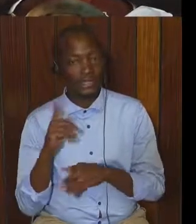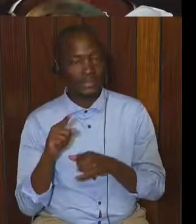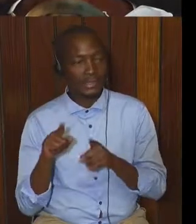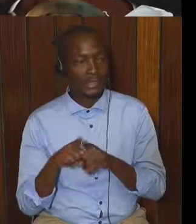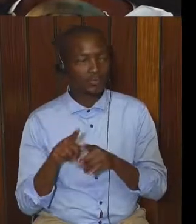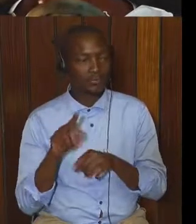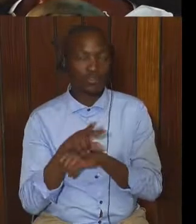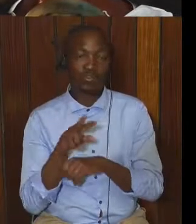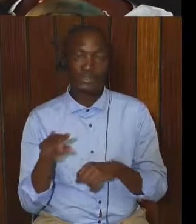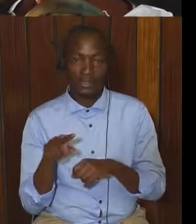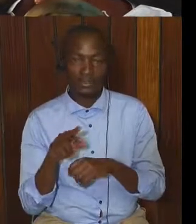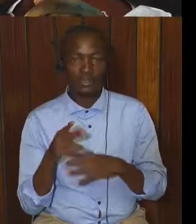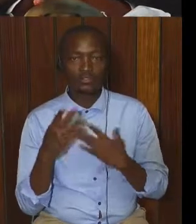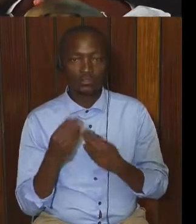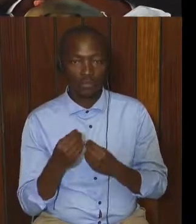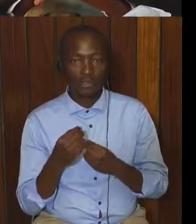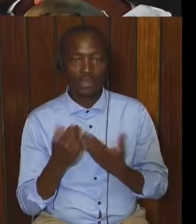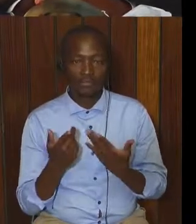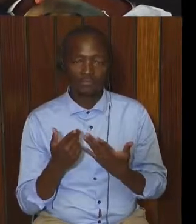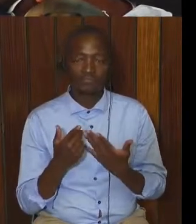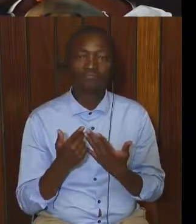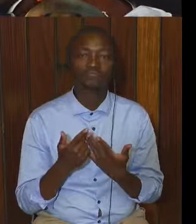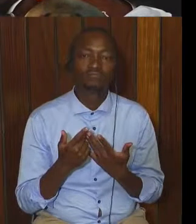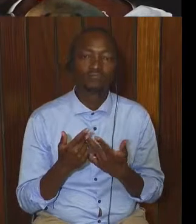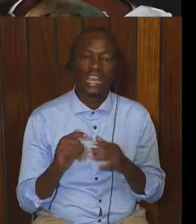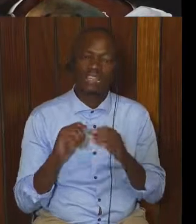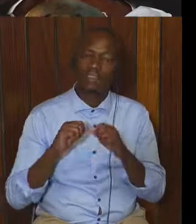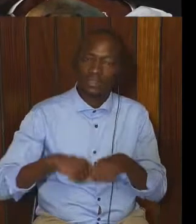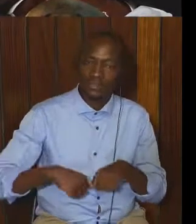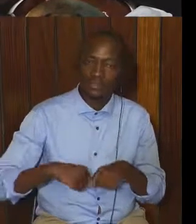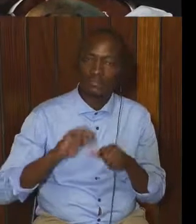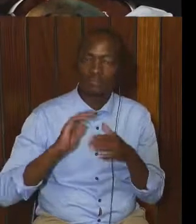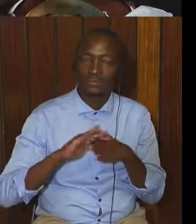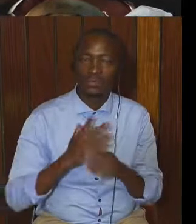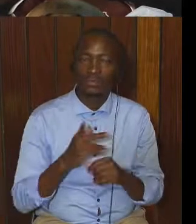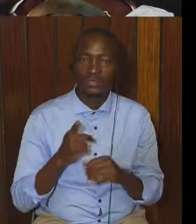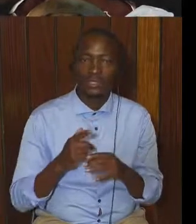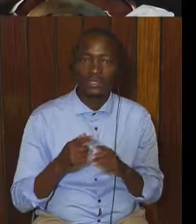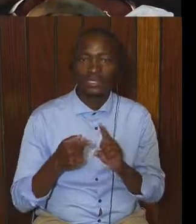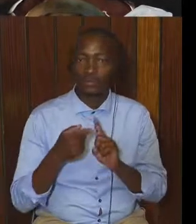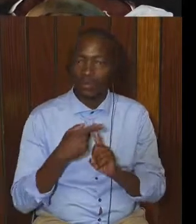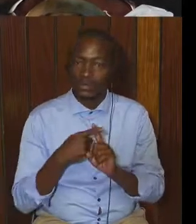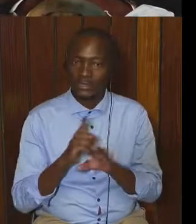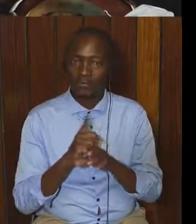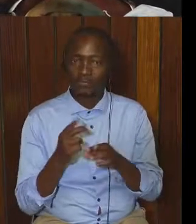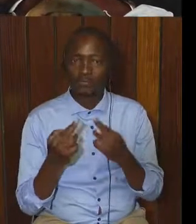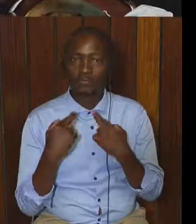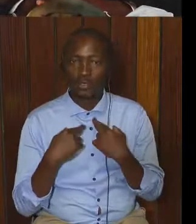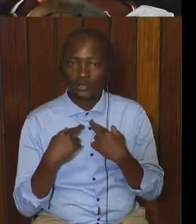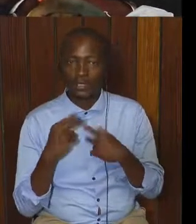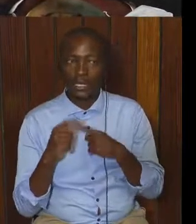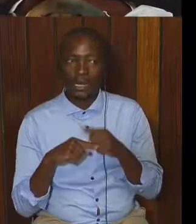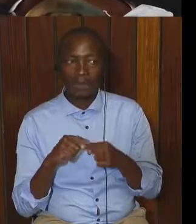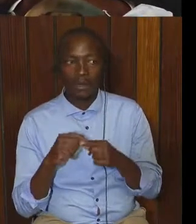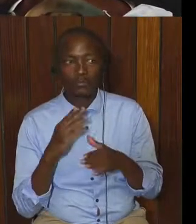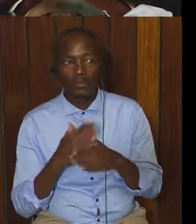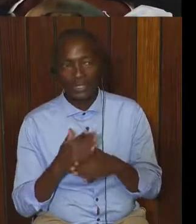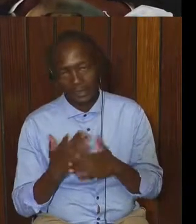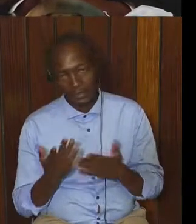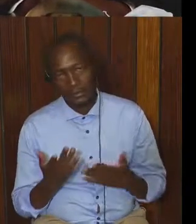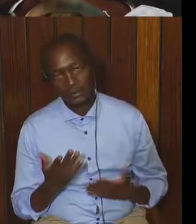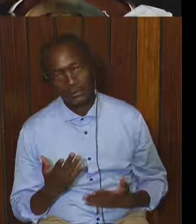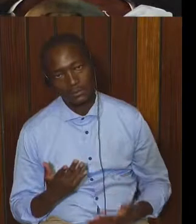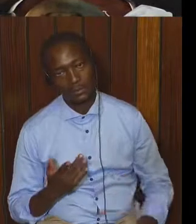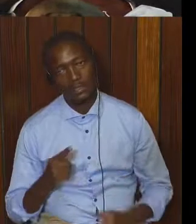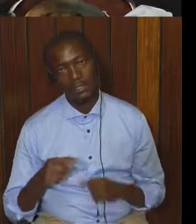oversight, we have a buy-in, I can say, because there is positive response in terms of working and in terms